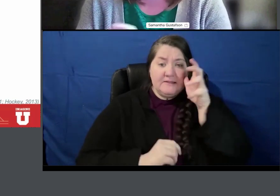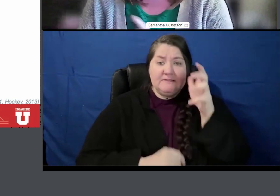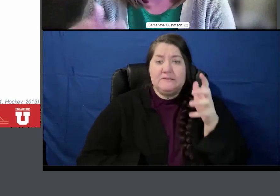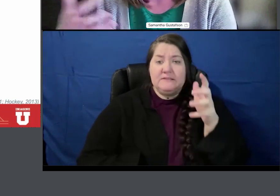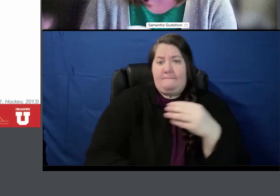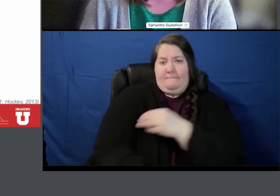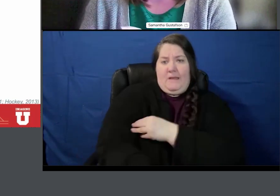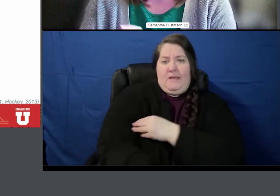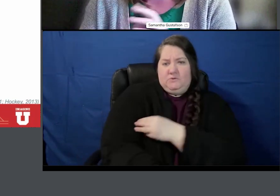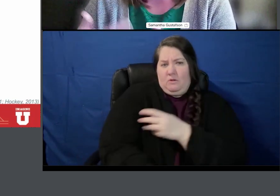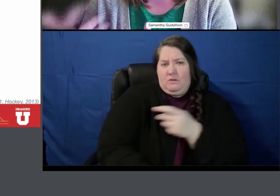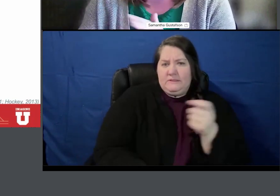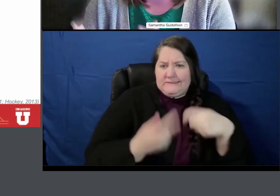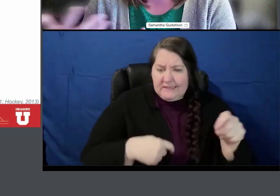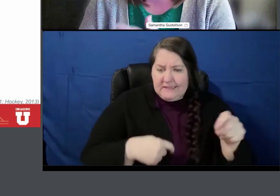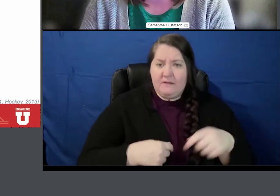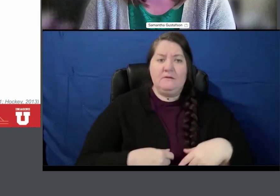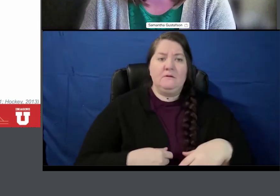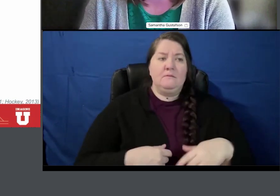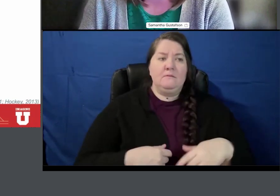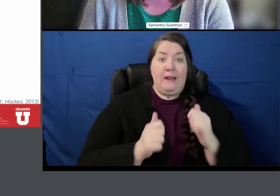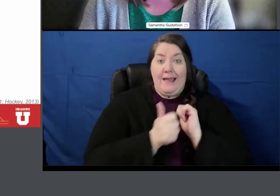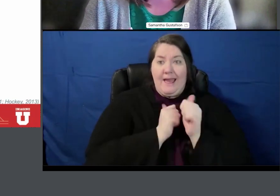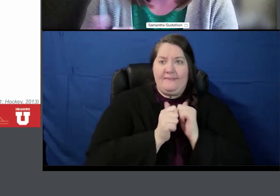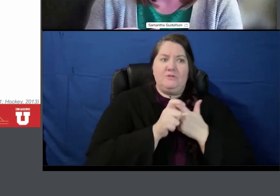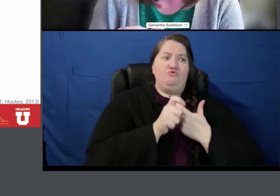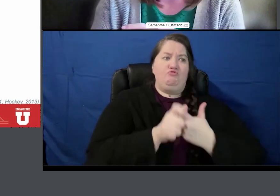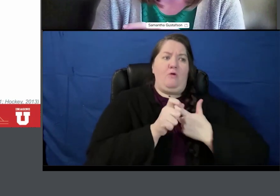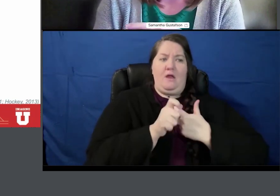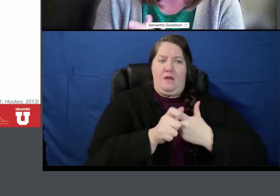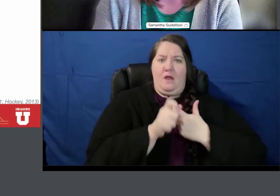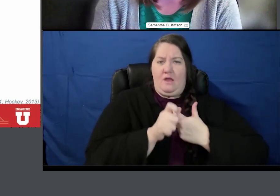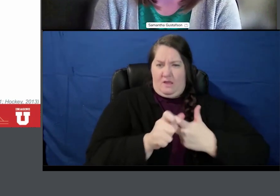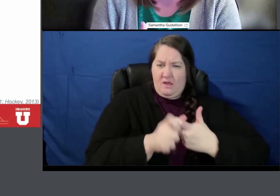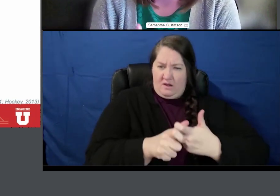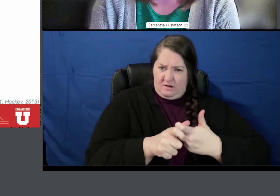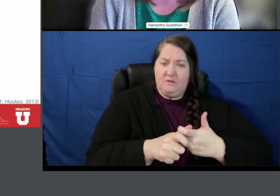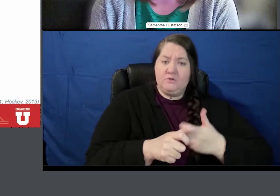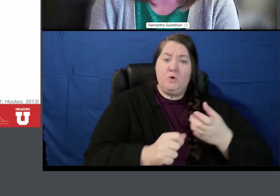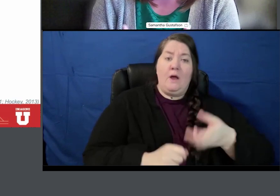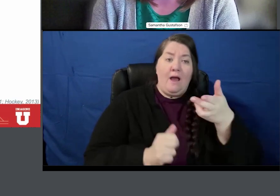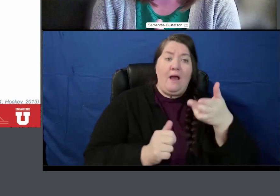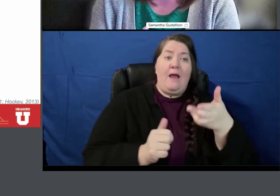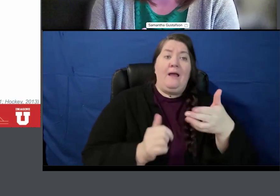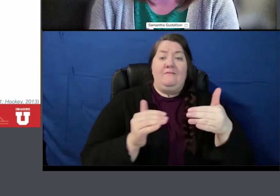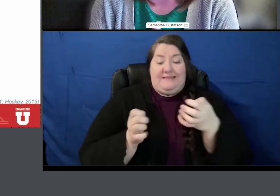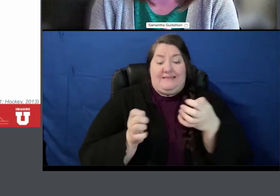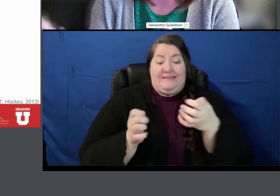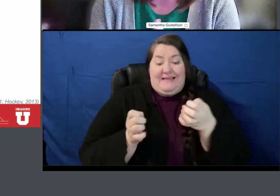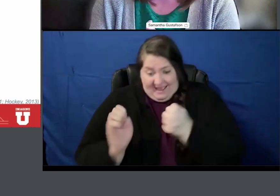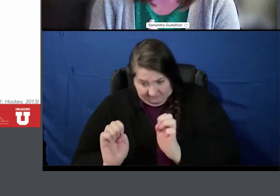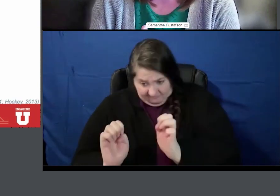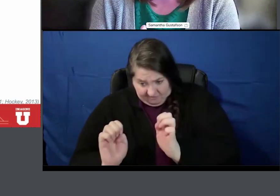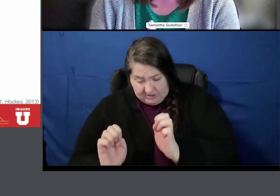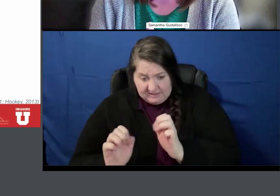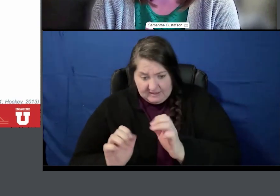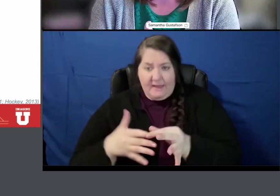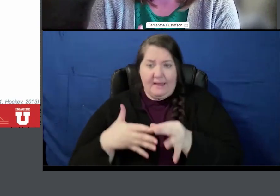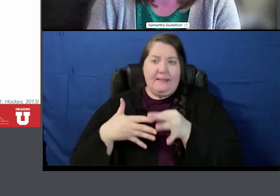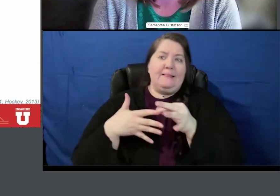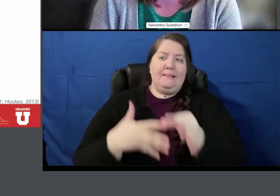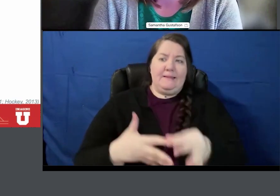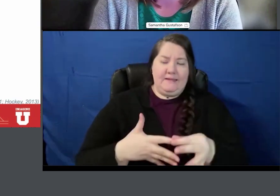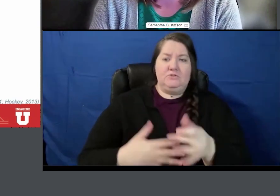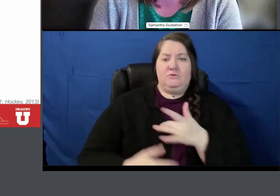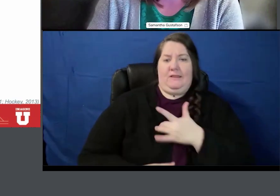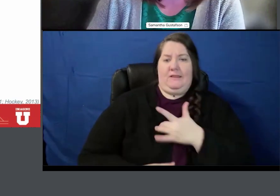in there, and talk about athletes running a race. So high levels of effort is going to lead to the higher likelihood